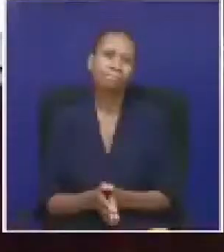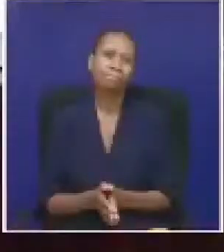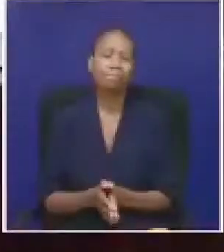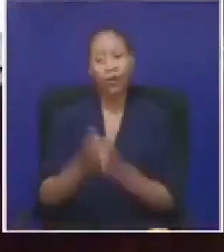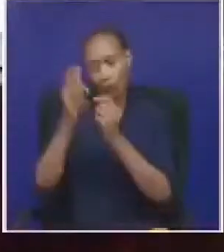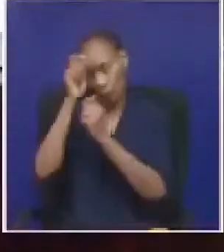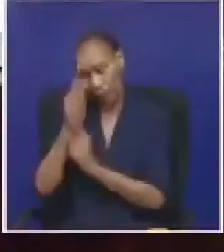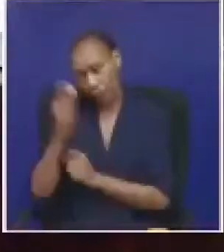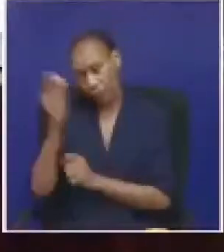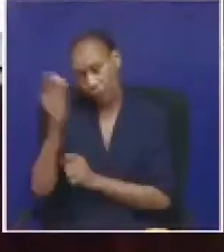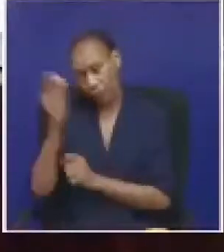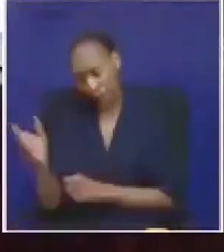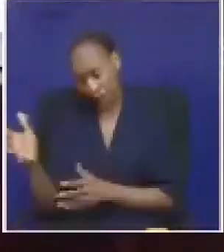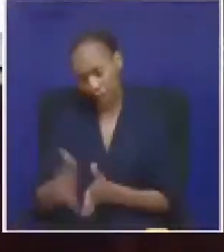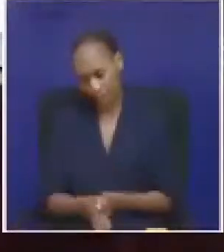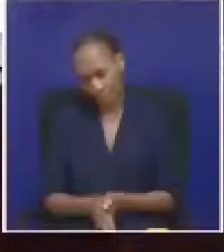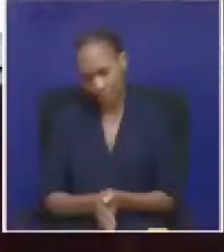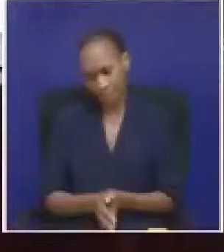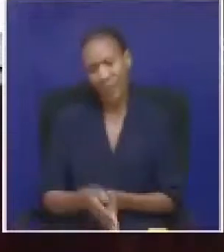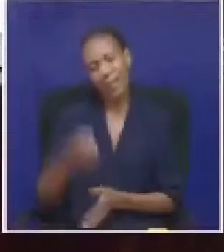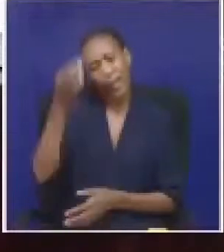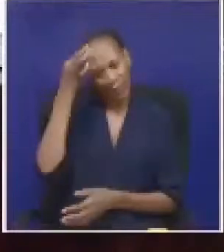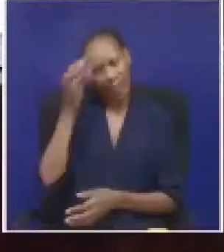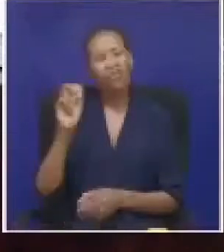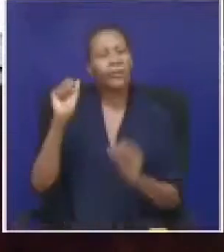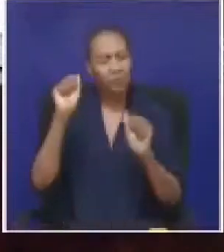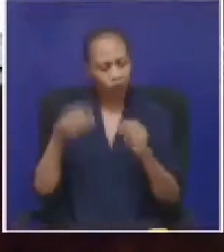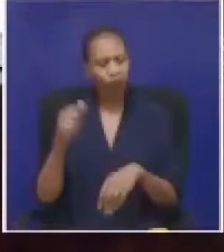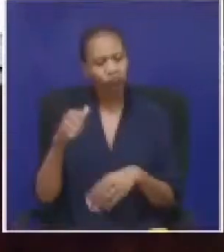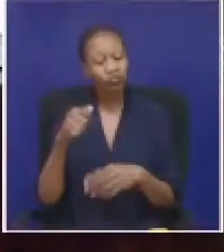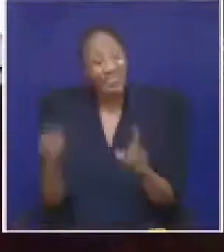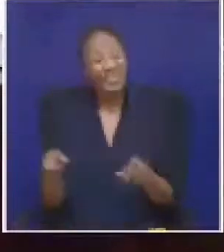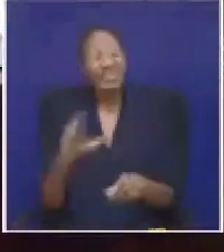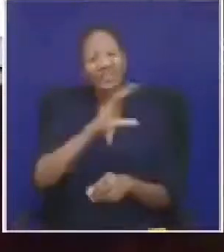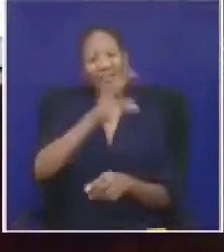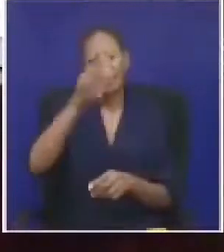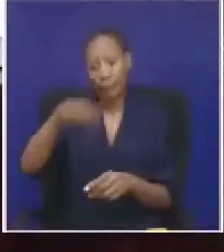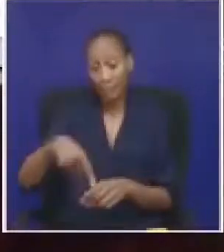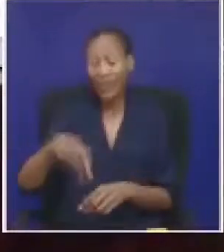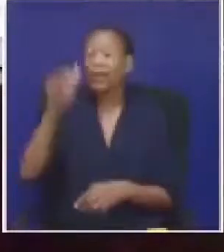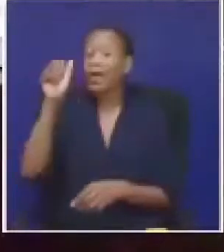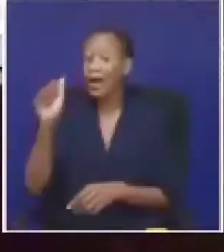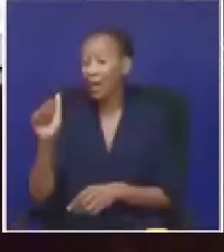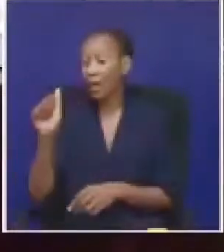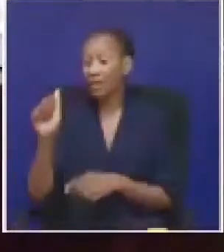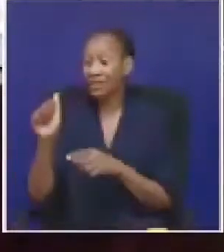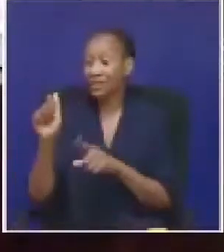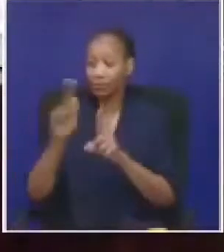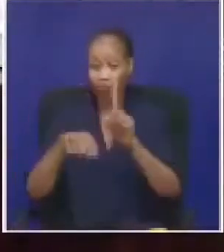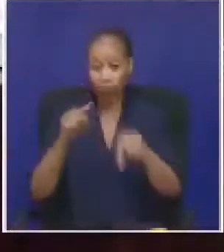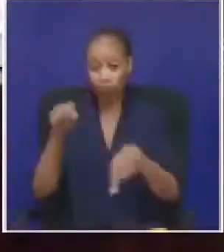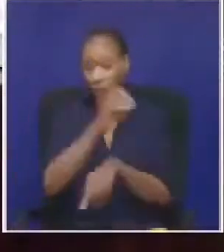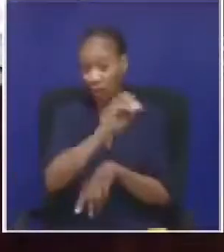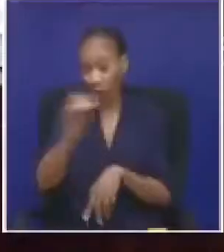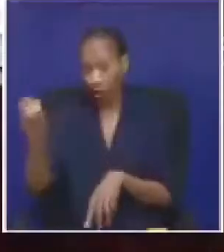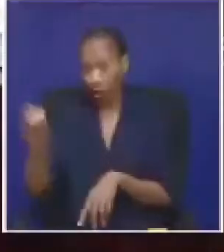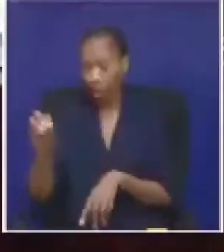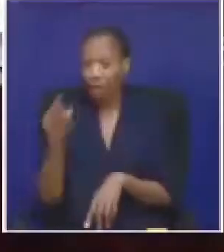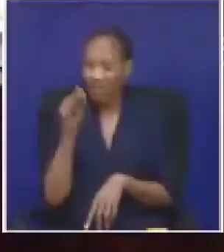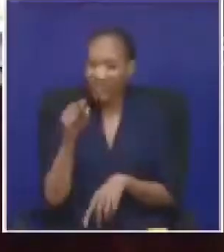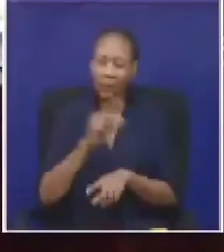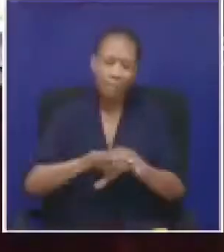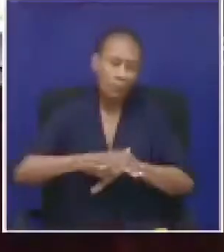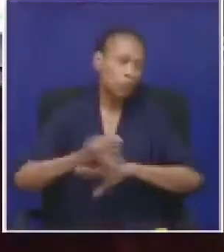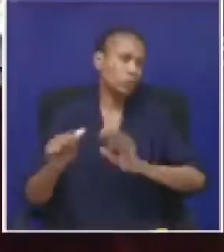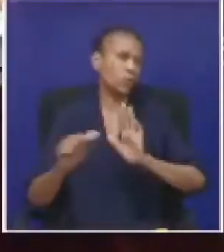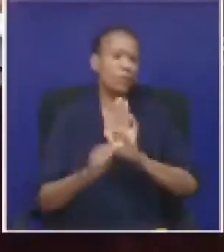Honorable Speaker, government recognizes that communal property associations, CPAs, remain central to